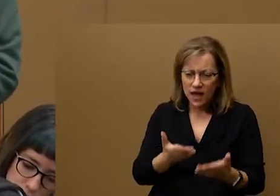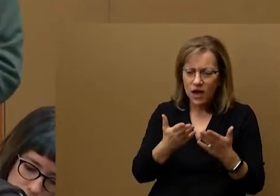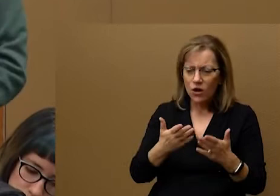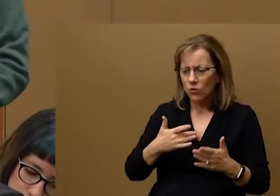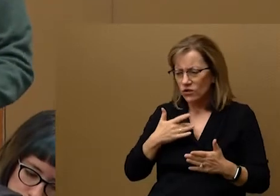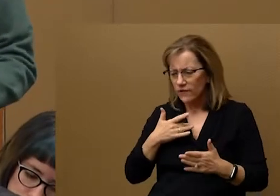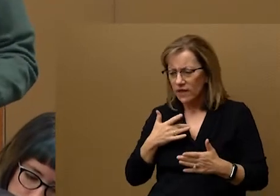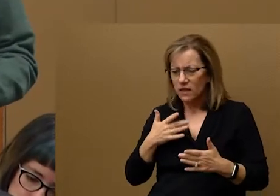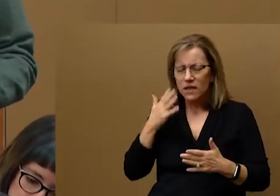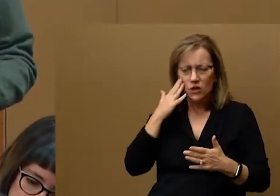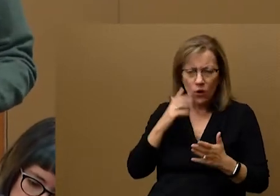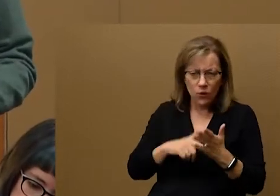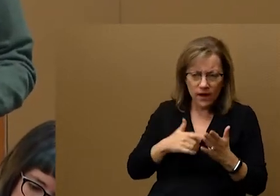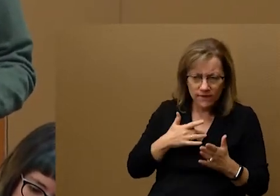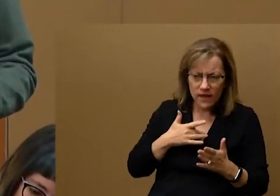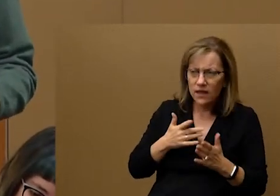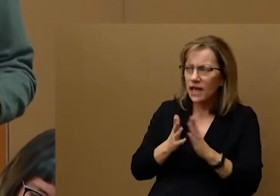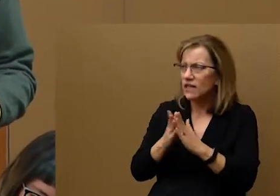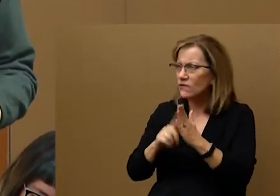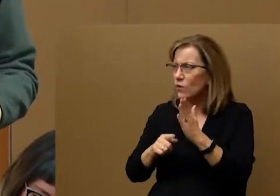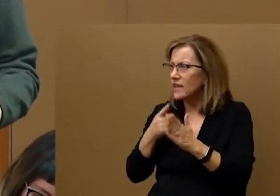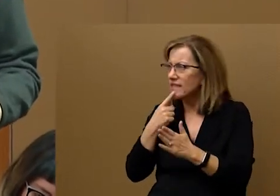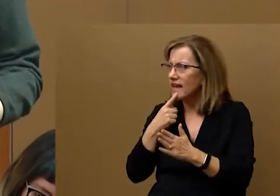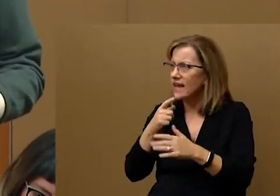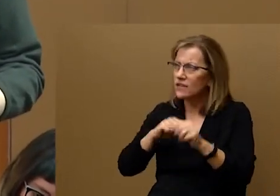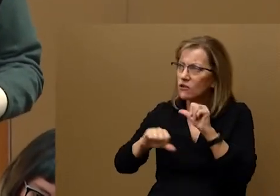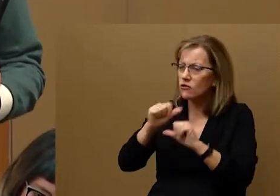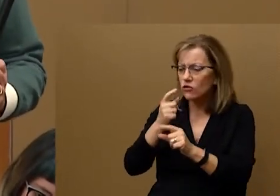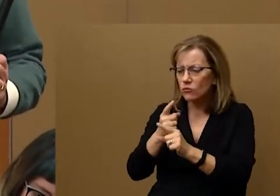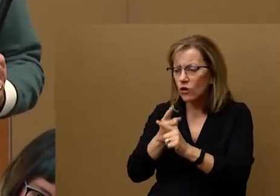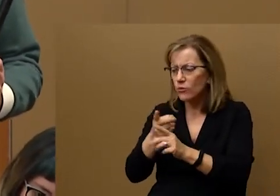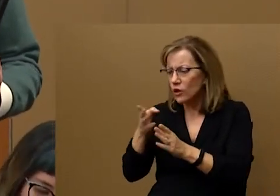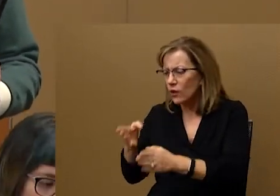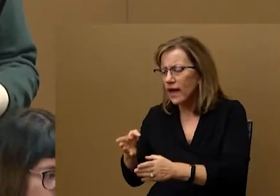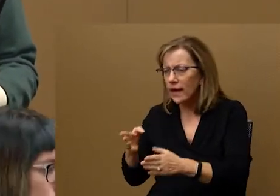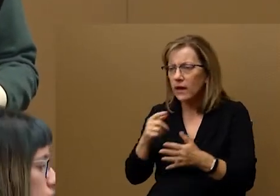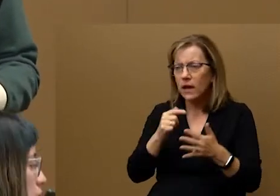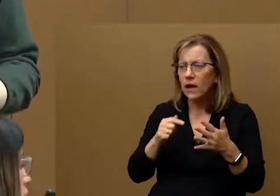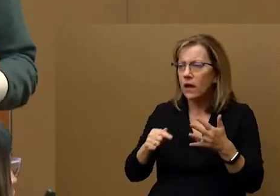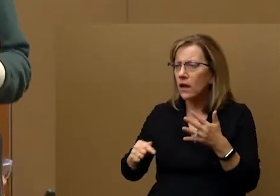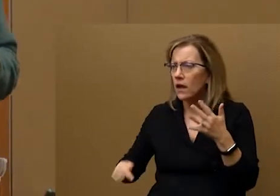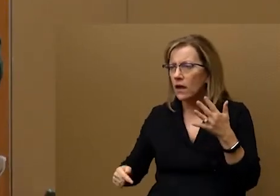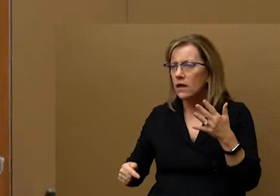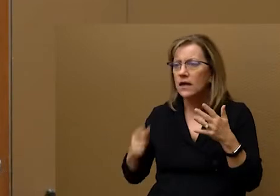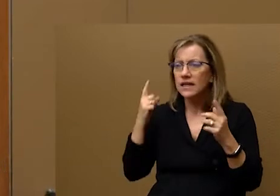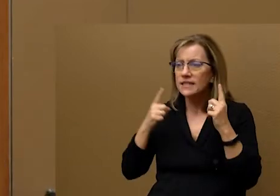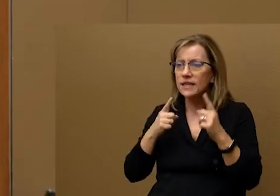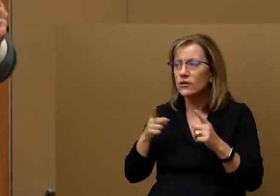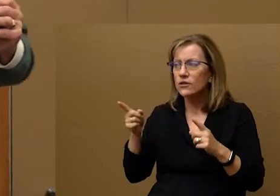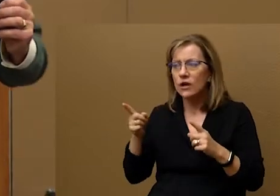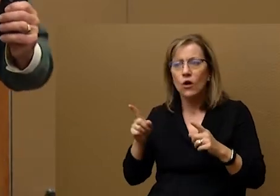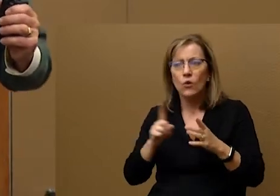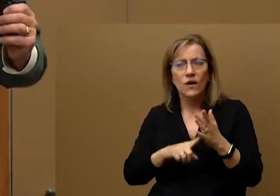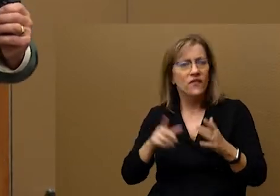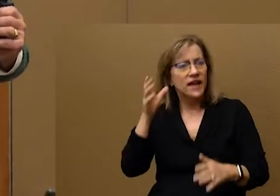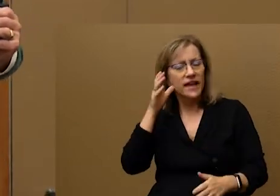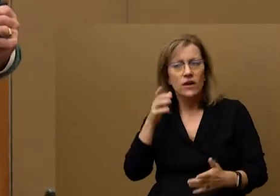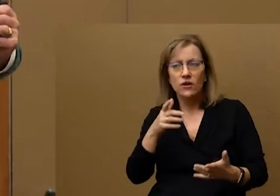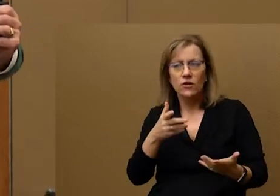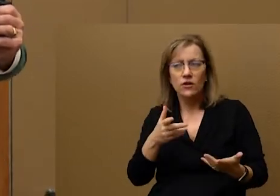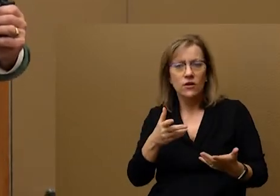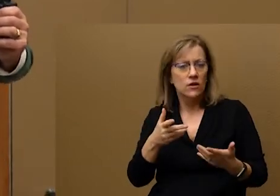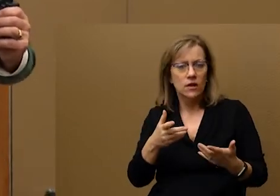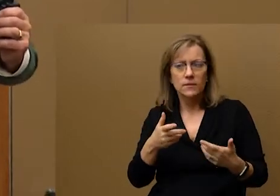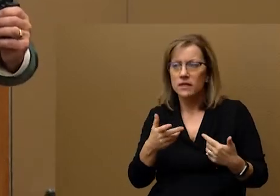are, but being able to recognize what you feel, ask for what you need, say it in a socially appropriate way, consider how it might be